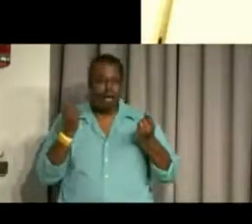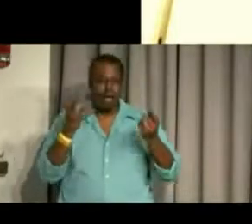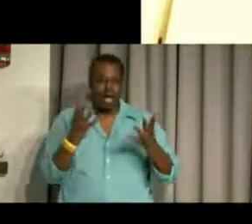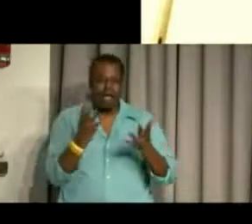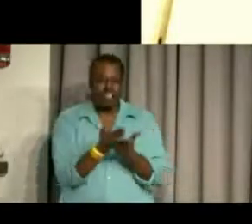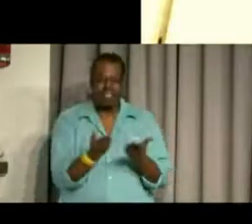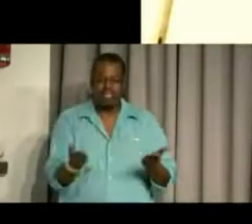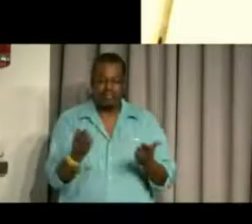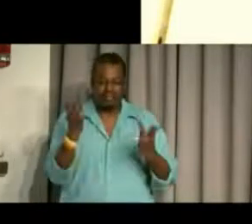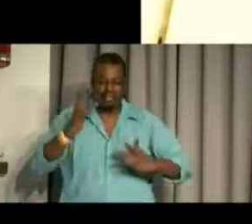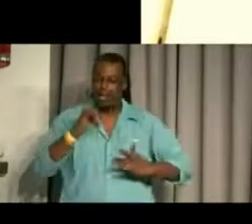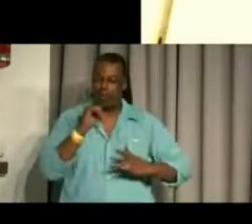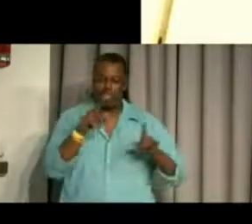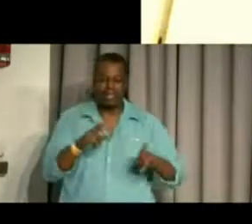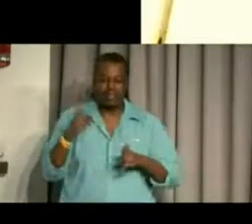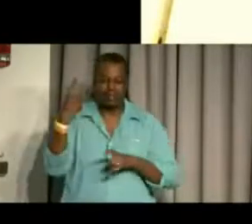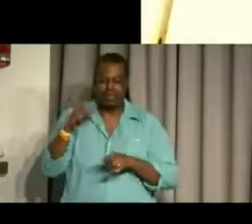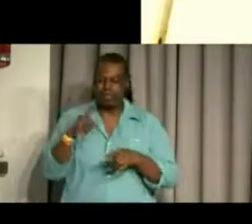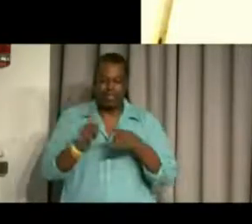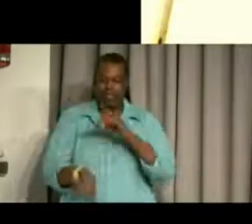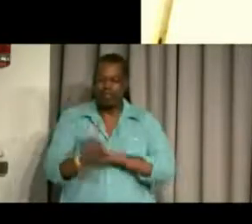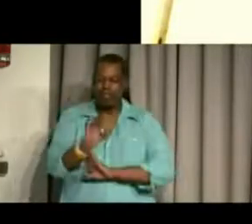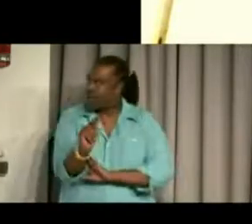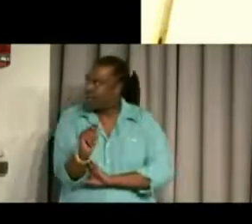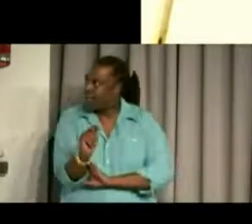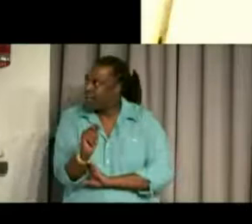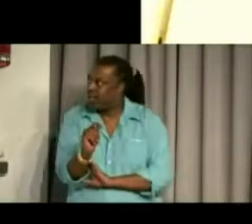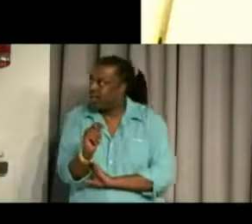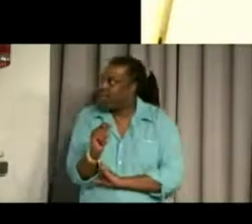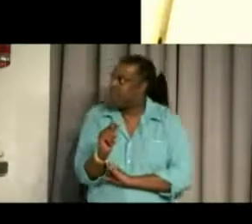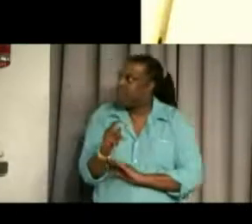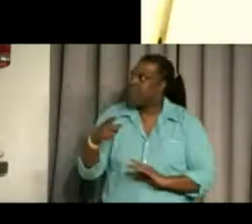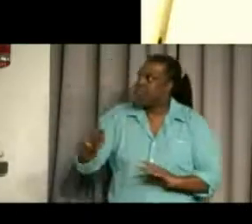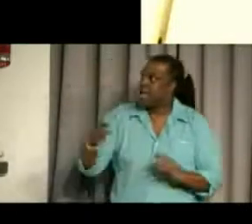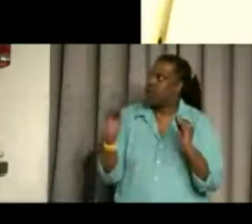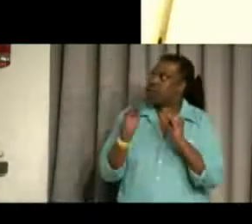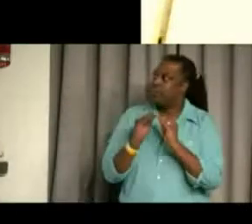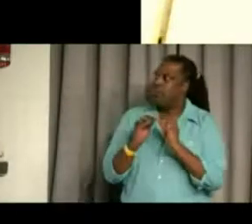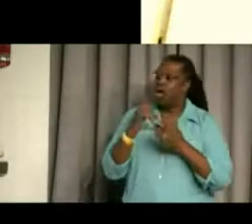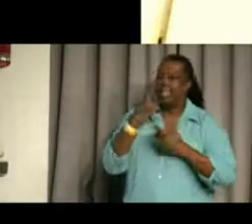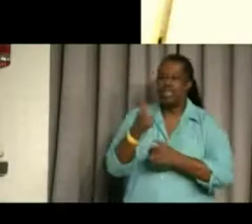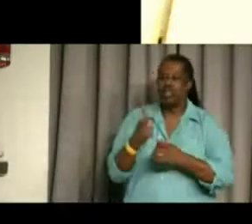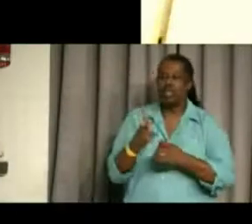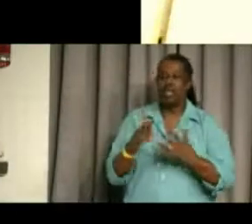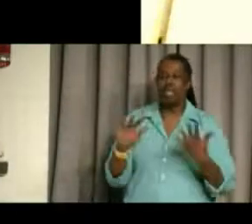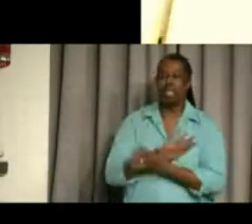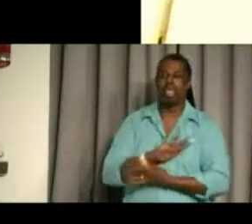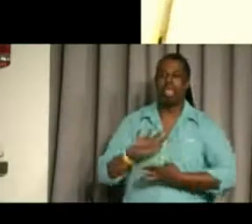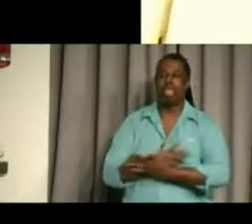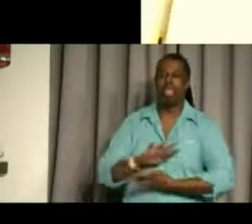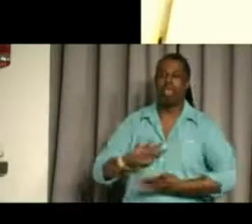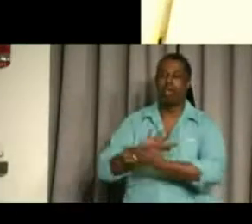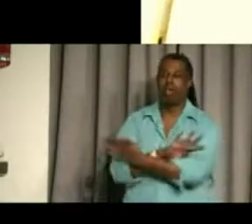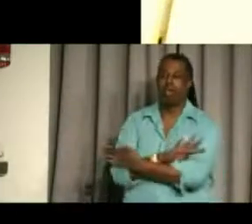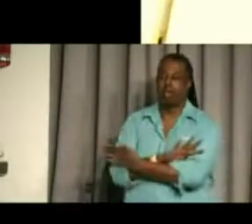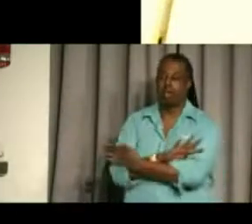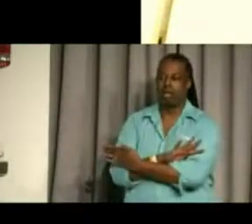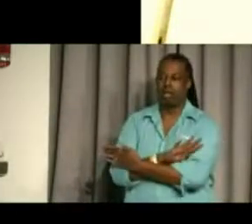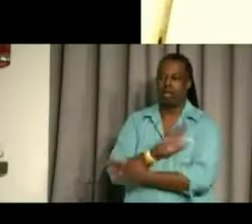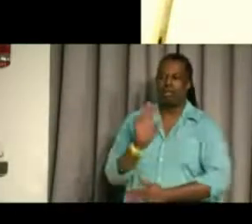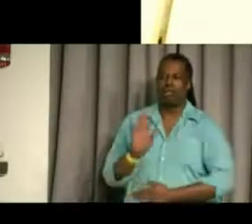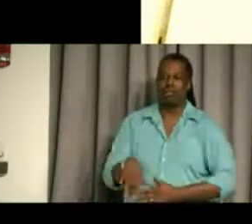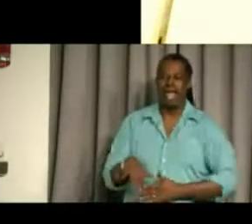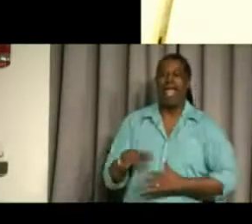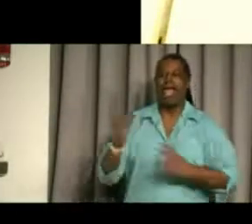And they weren't testing for it. They were more interested in covering stuff up and protecting their